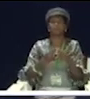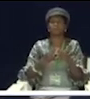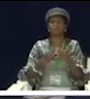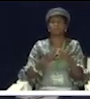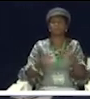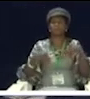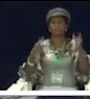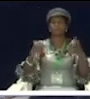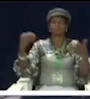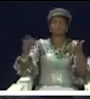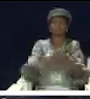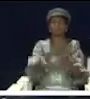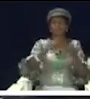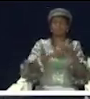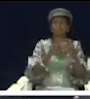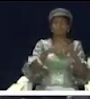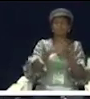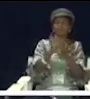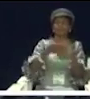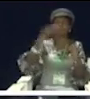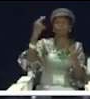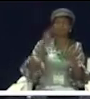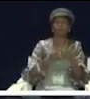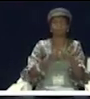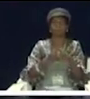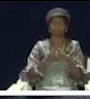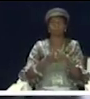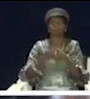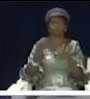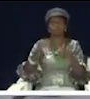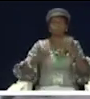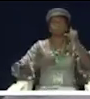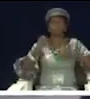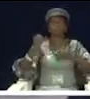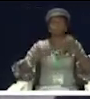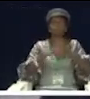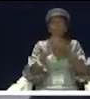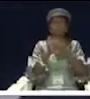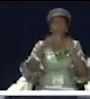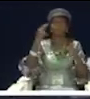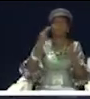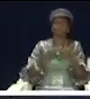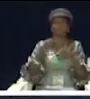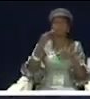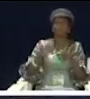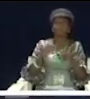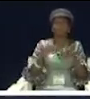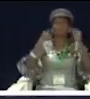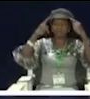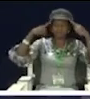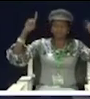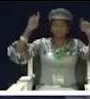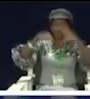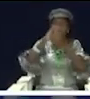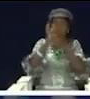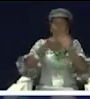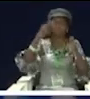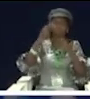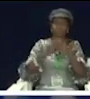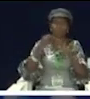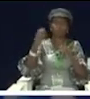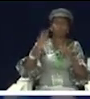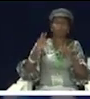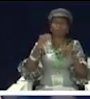Give them a new beginning of joy, of success,